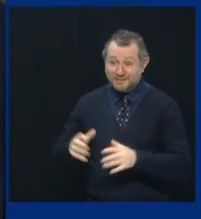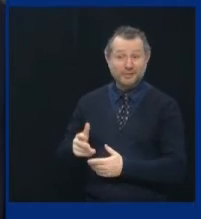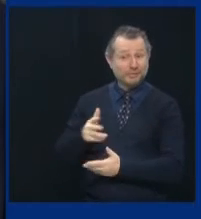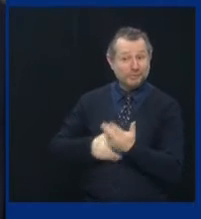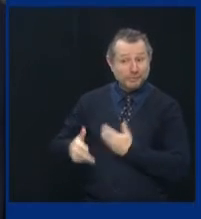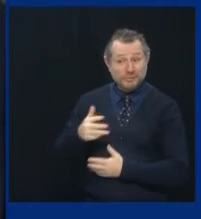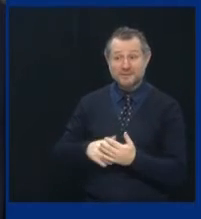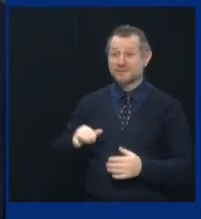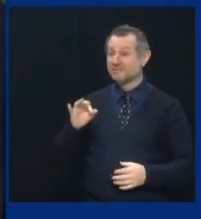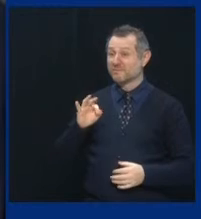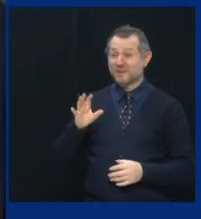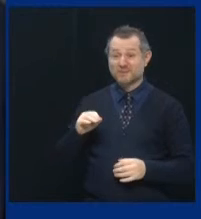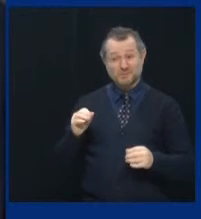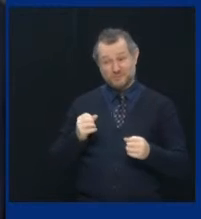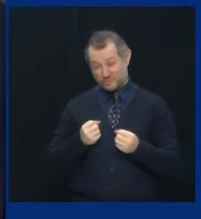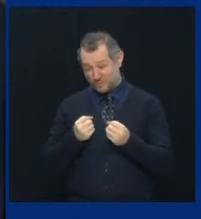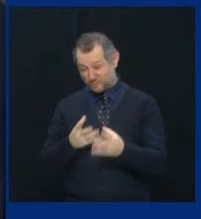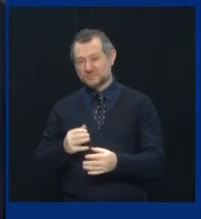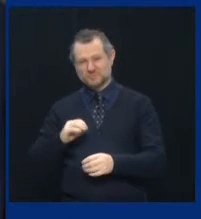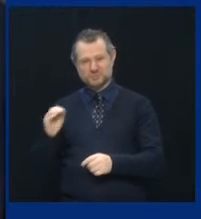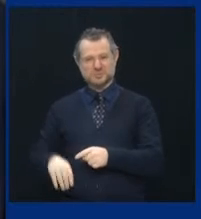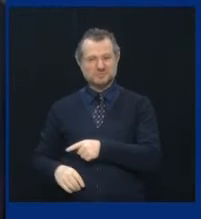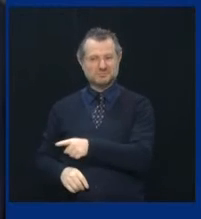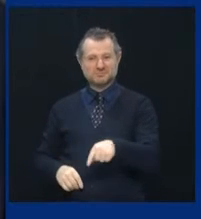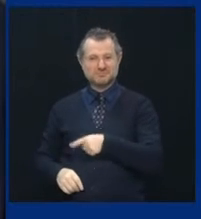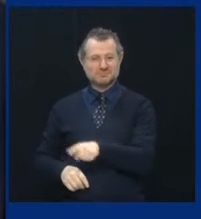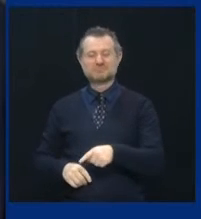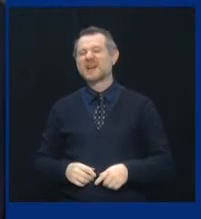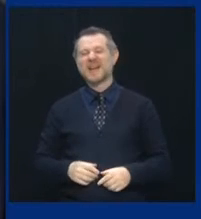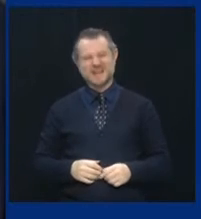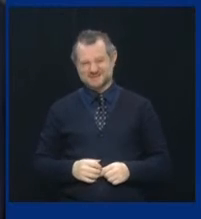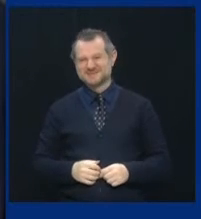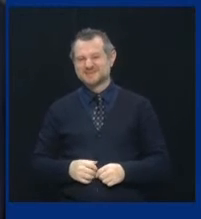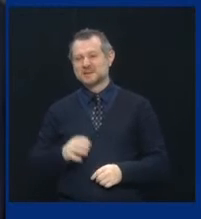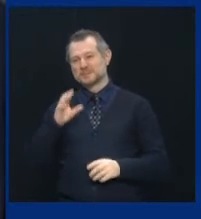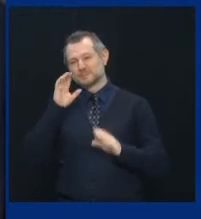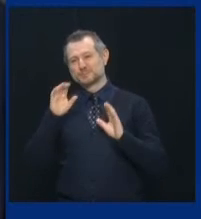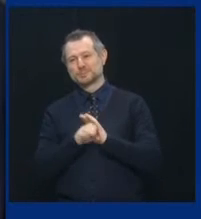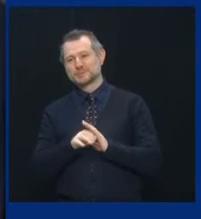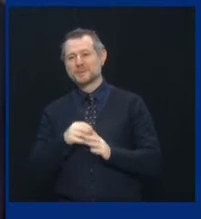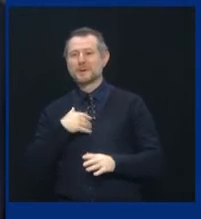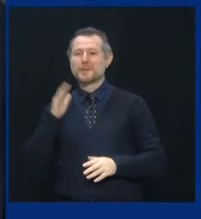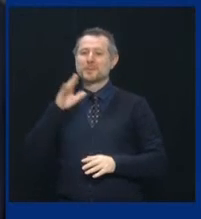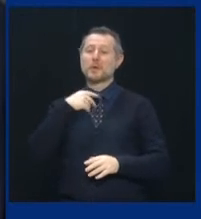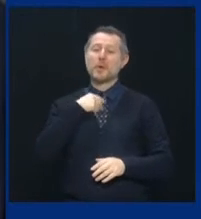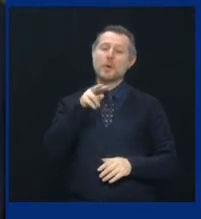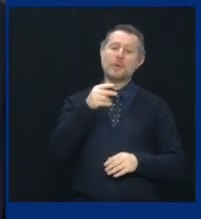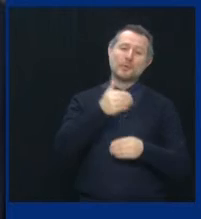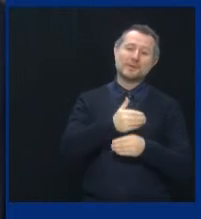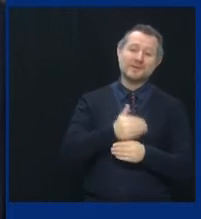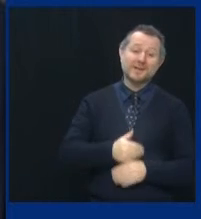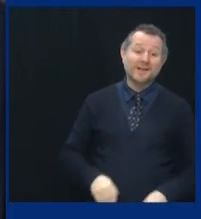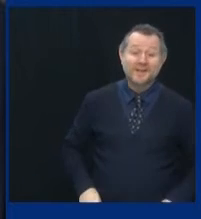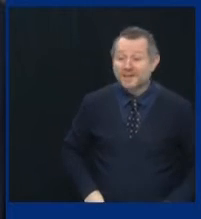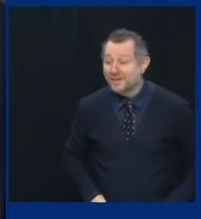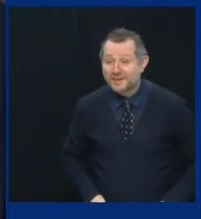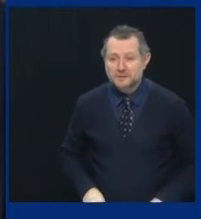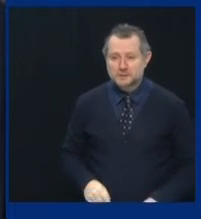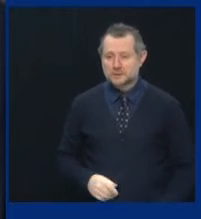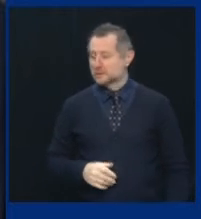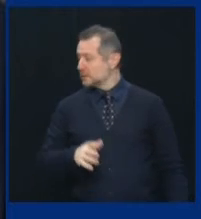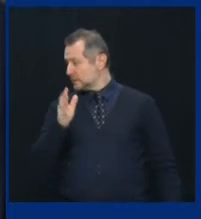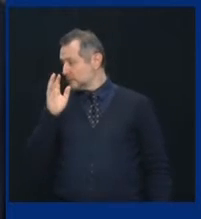cause, and they have pictures of me looking in the window and into people's homes,